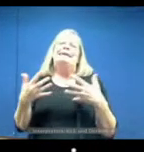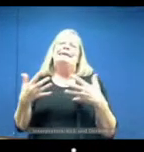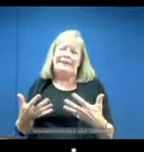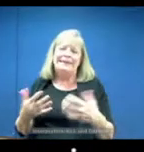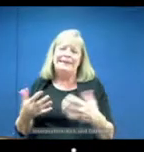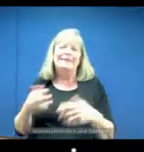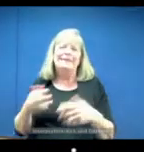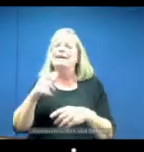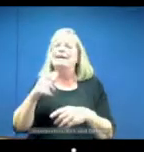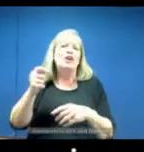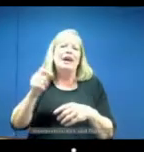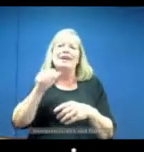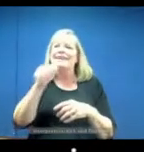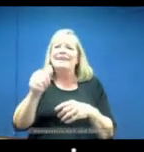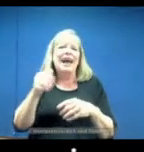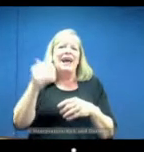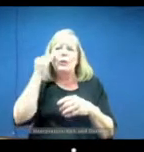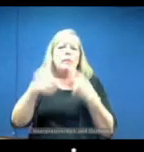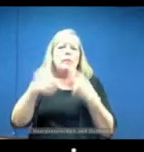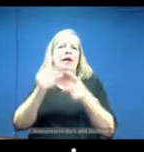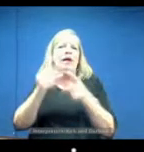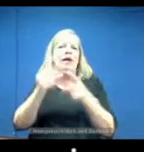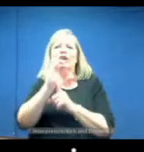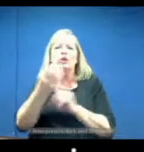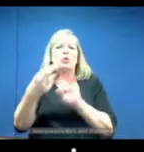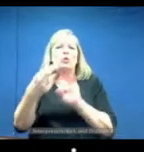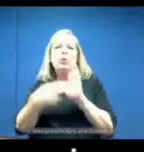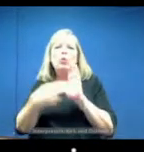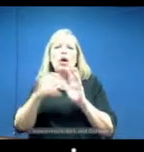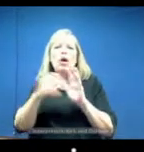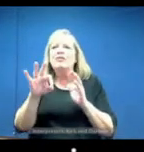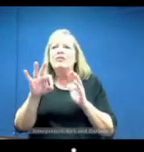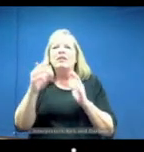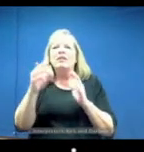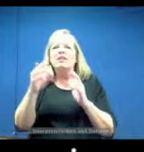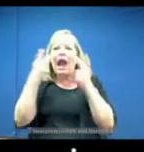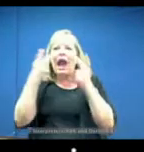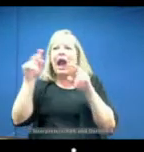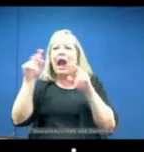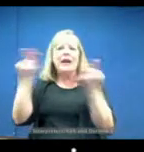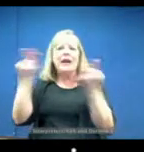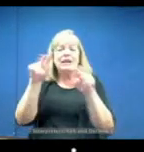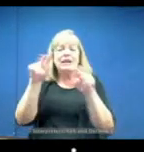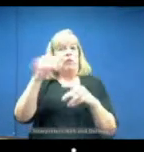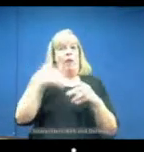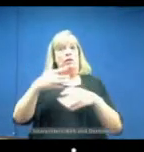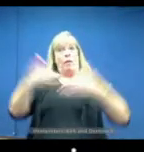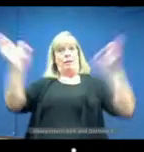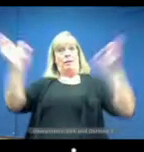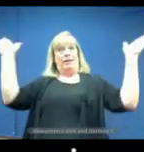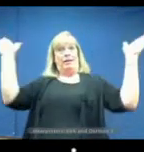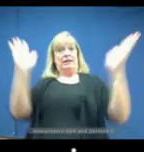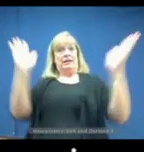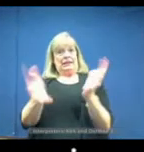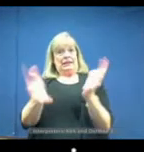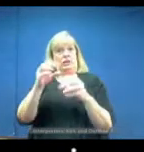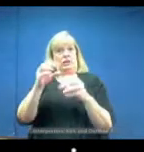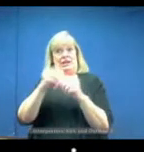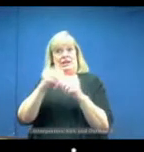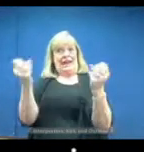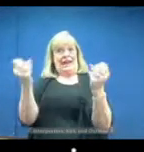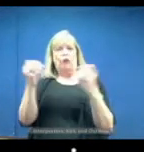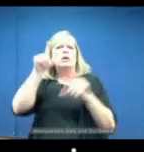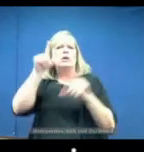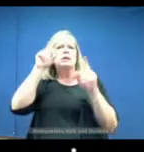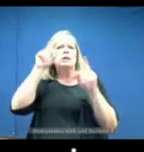rule of free eyes, and if you have a conversation in public in sign language, you don't have an expectation of privacy in that conversation. Yet